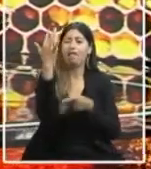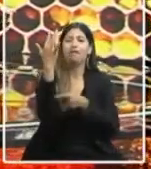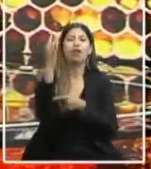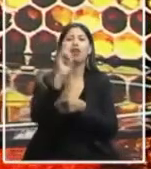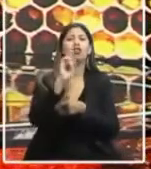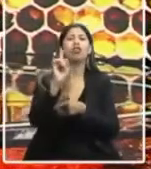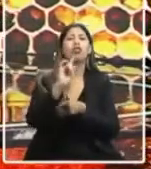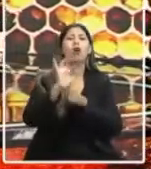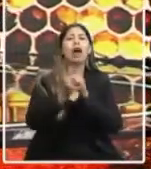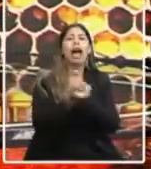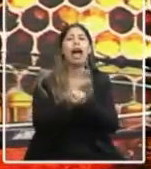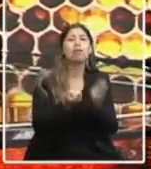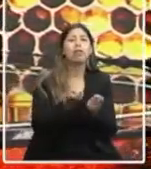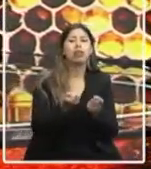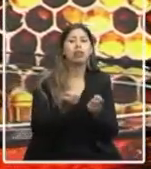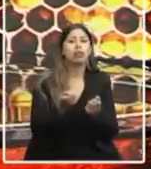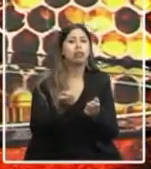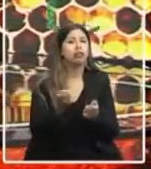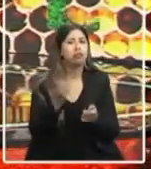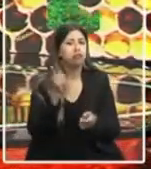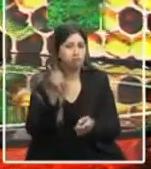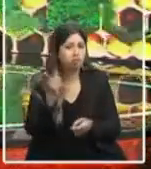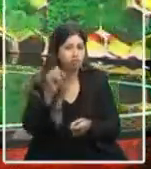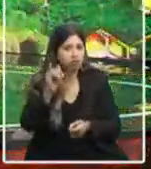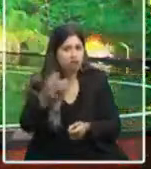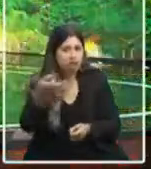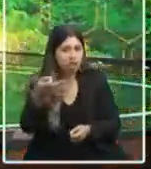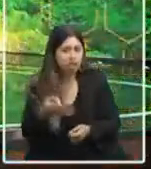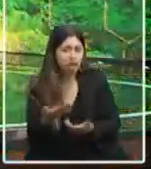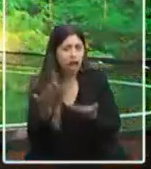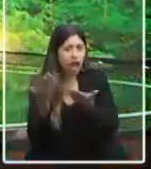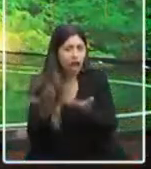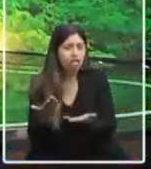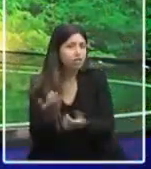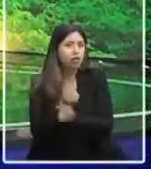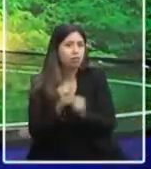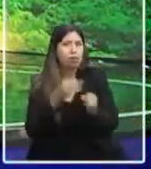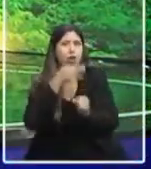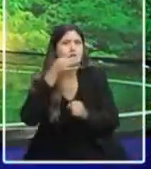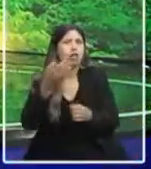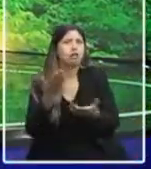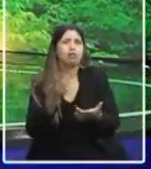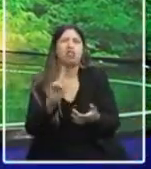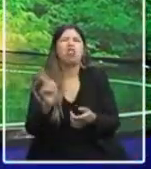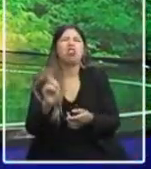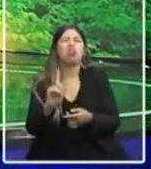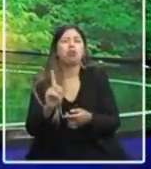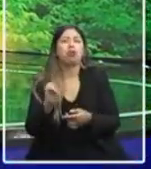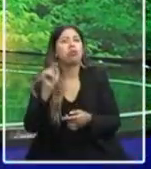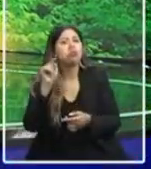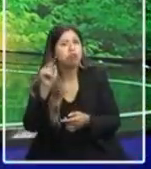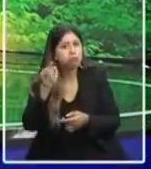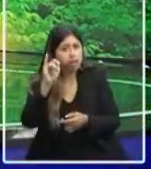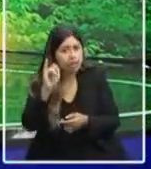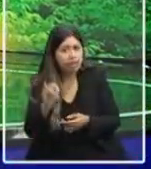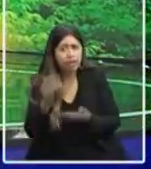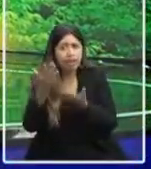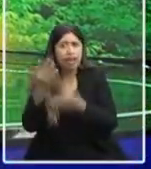sorts of things for us. That not only just storing a bit of carbon, but it's providing shade, it's